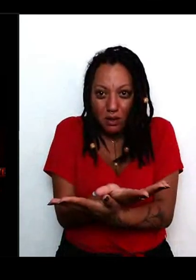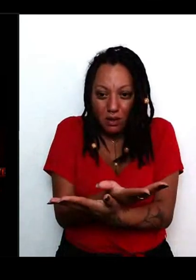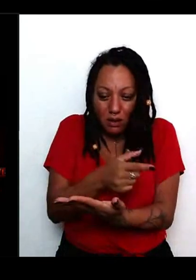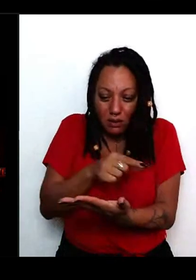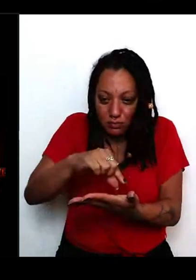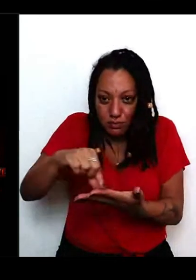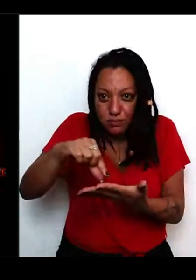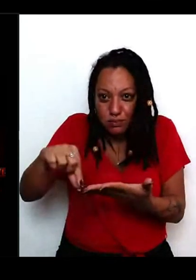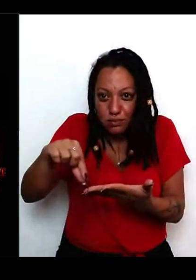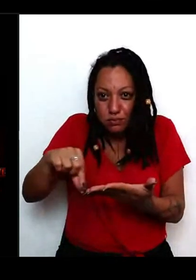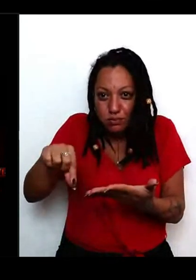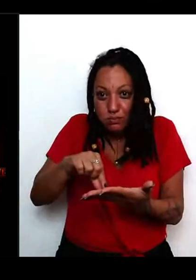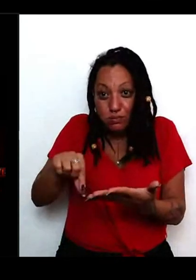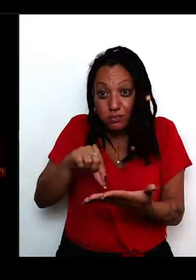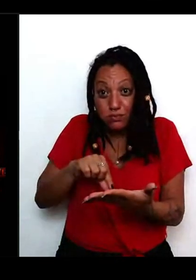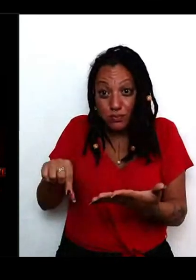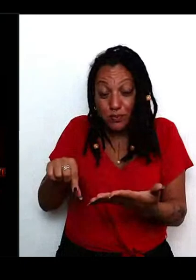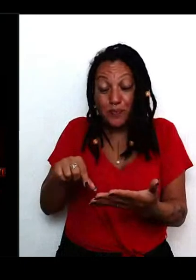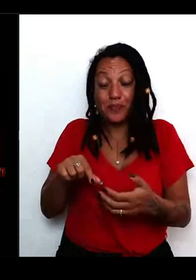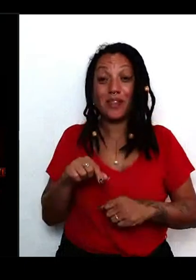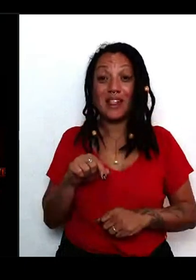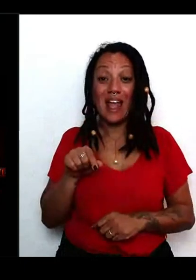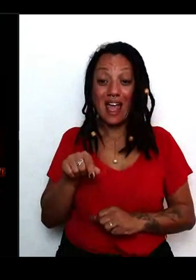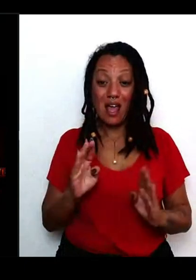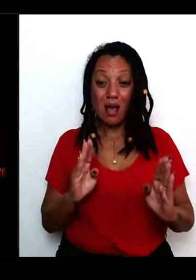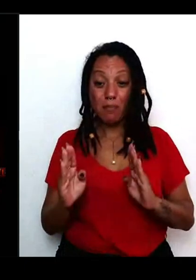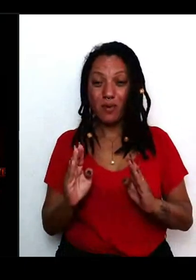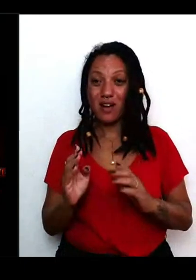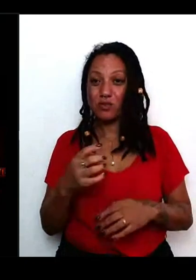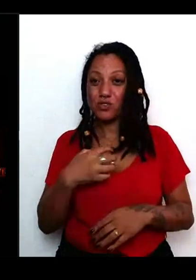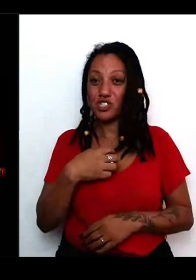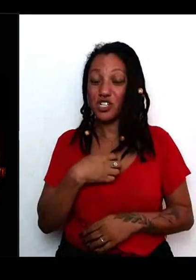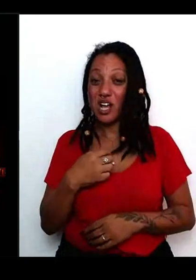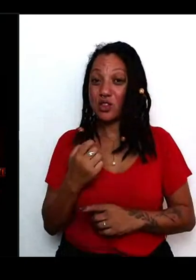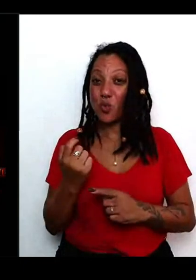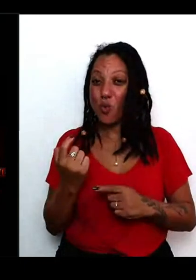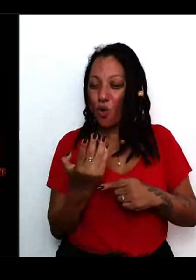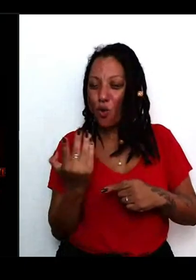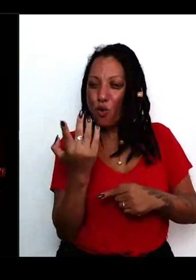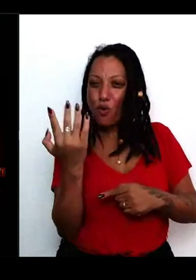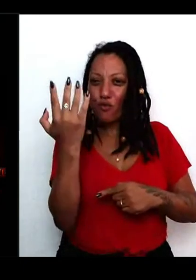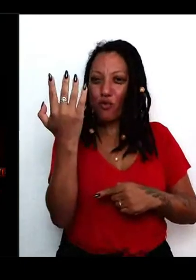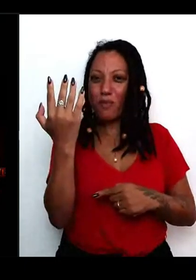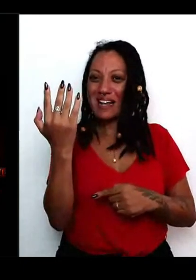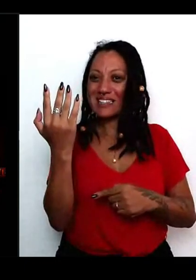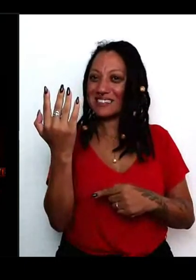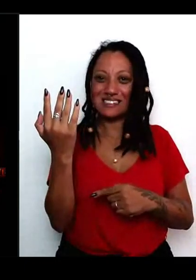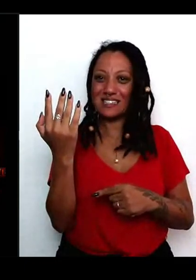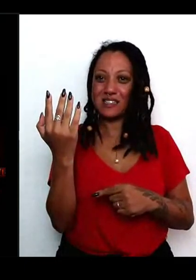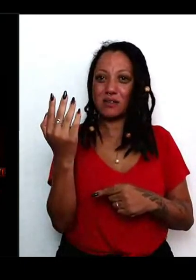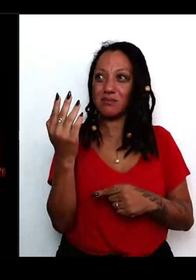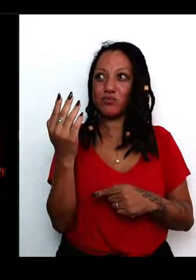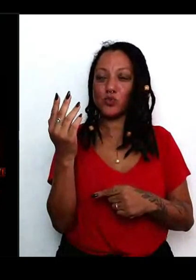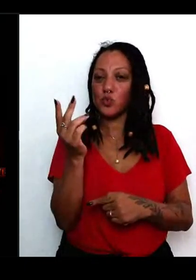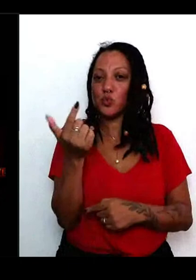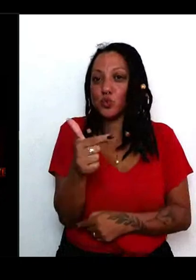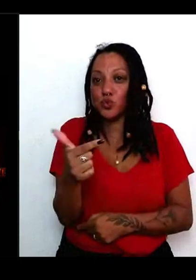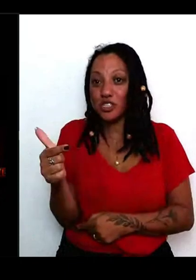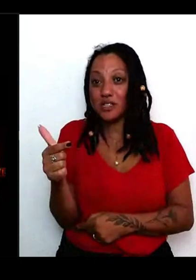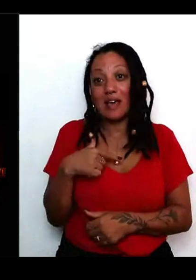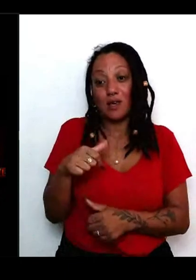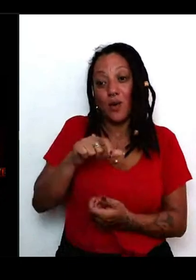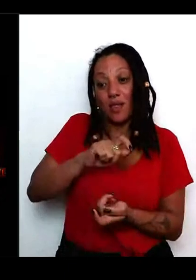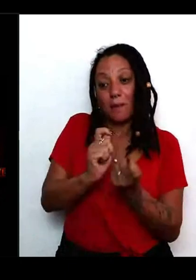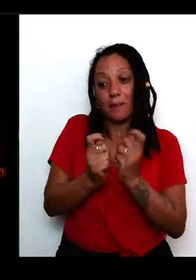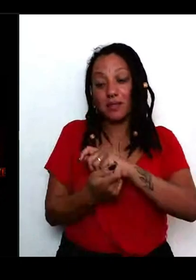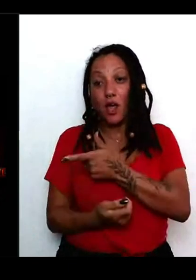new vocabulary of aerial fireworks and it was interesting and challenging could I have the next